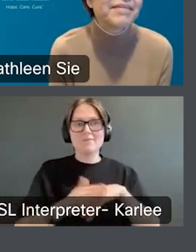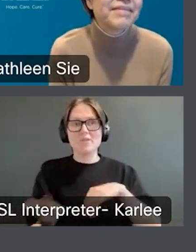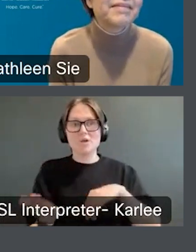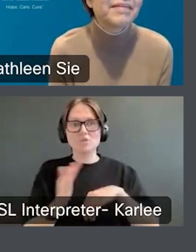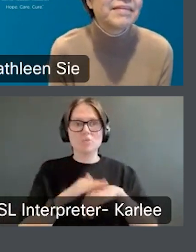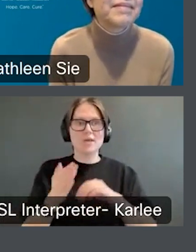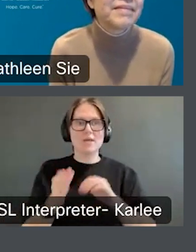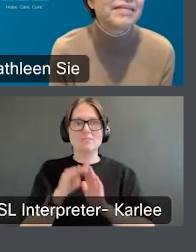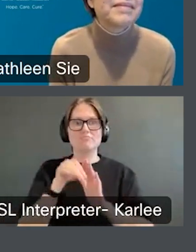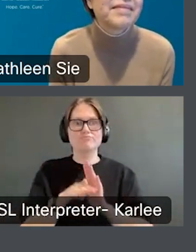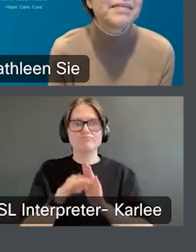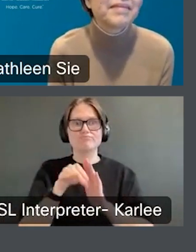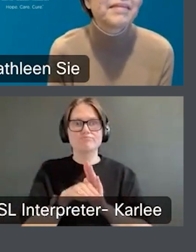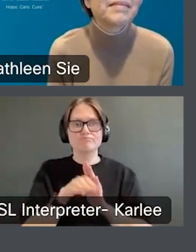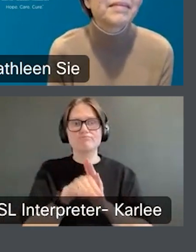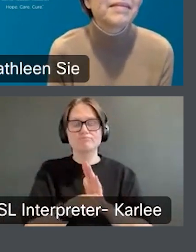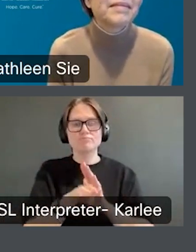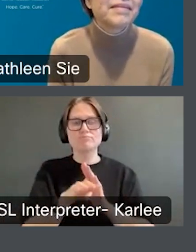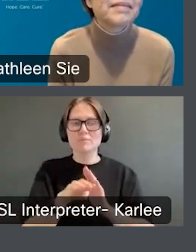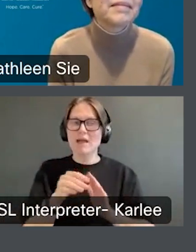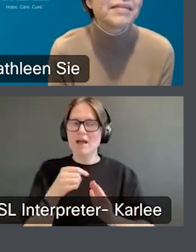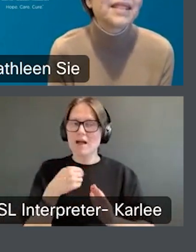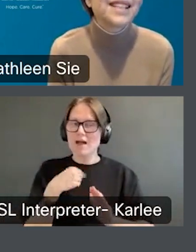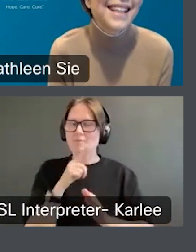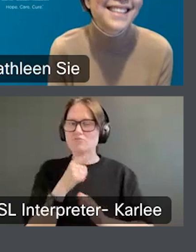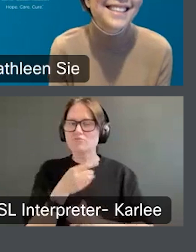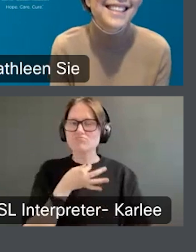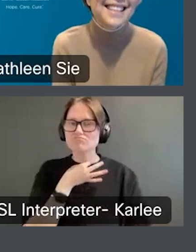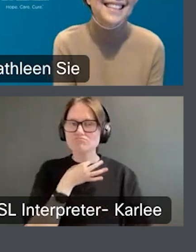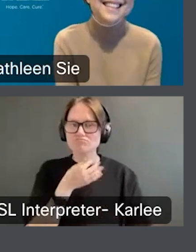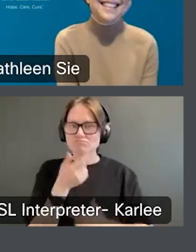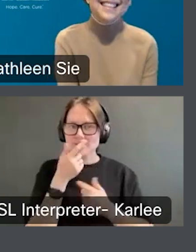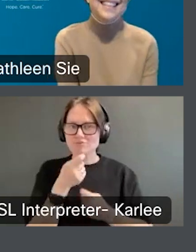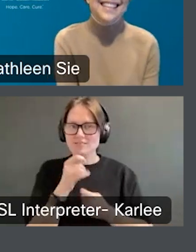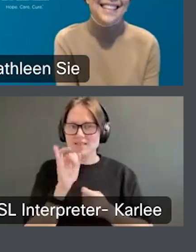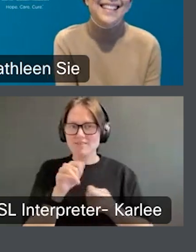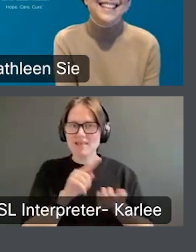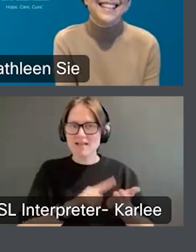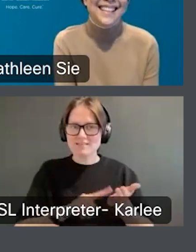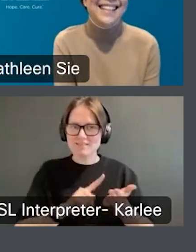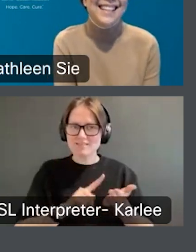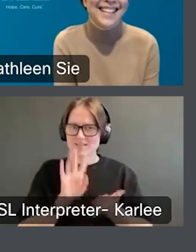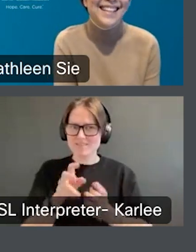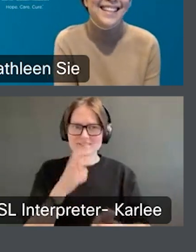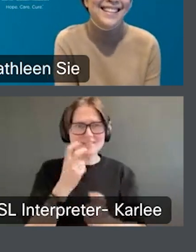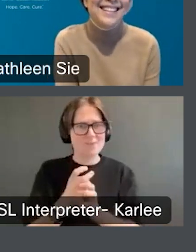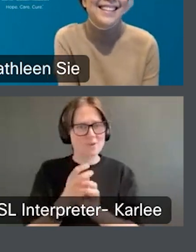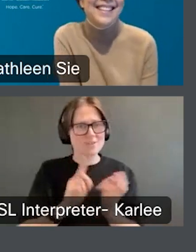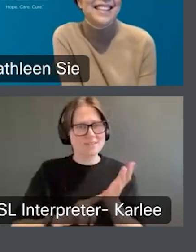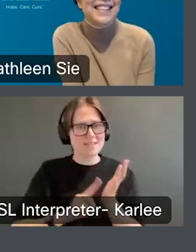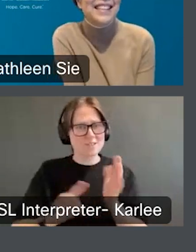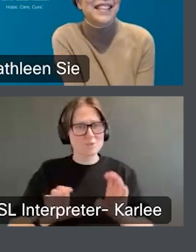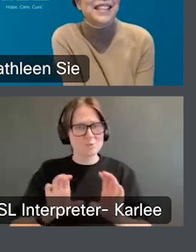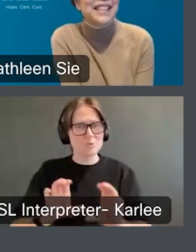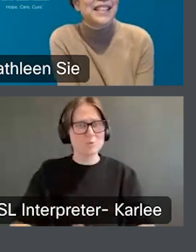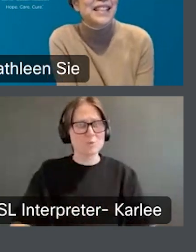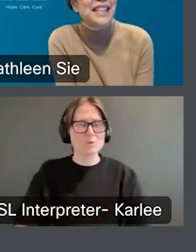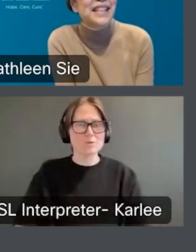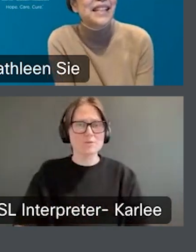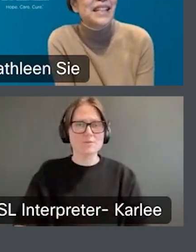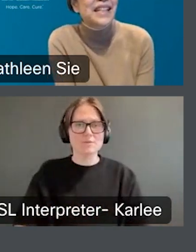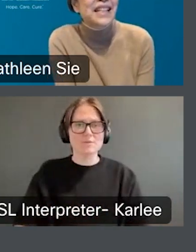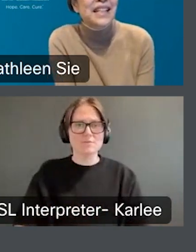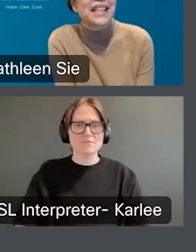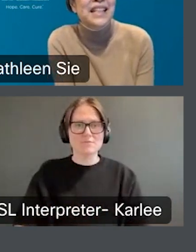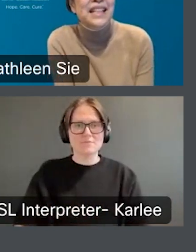I'm very interested in that study, which is Yes. a difficult one to do because one would have to